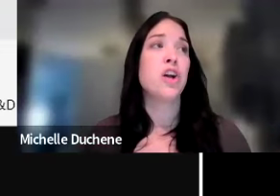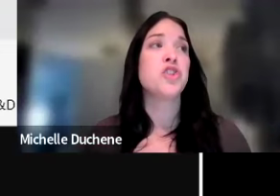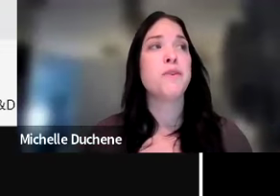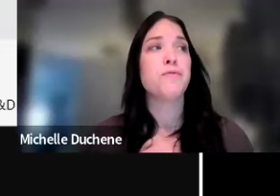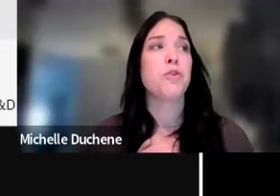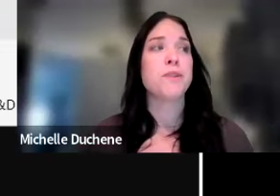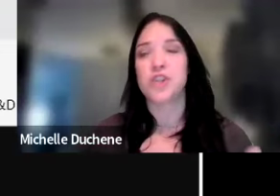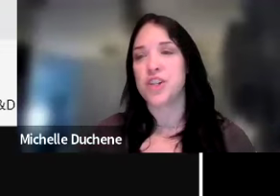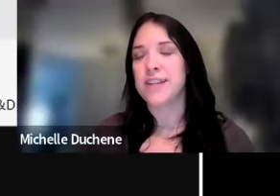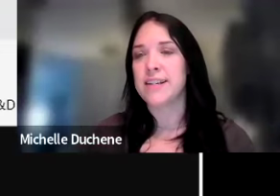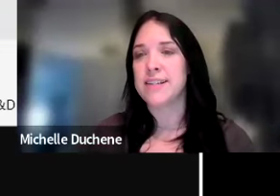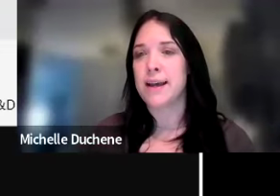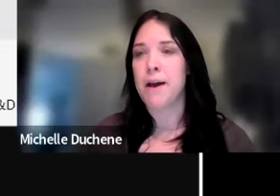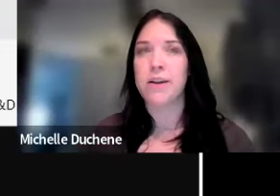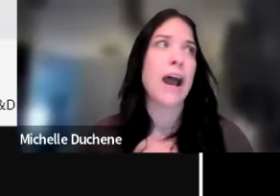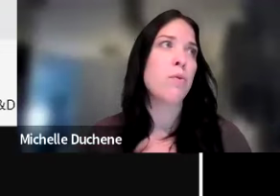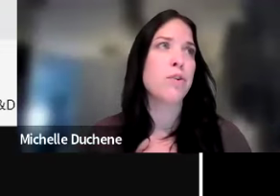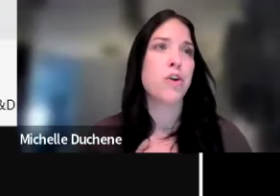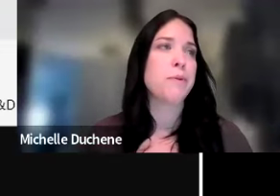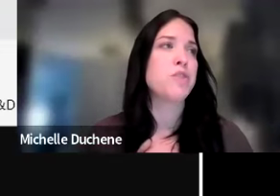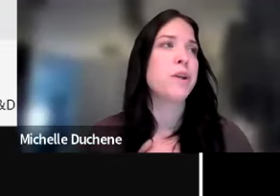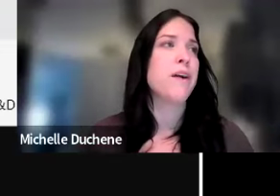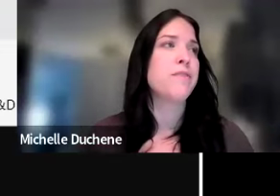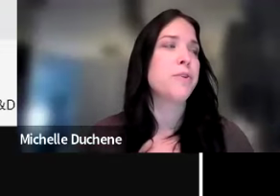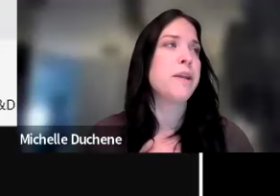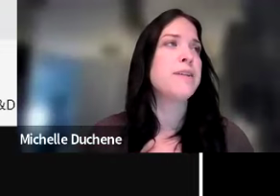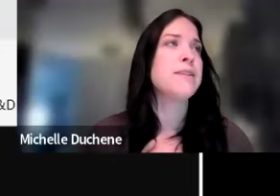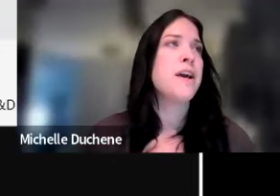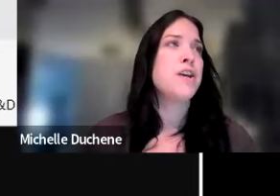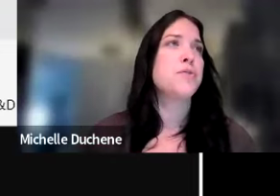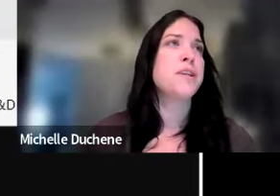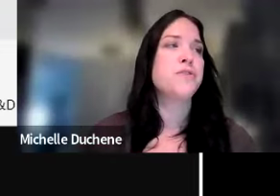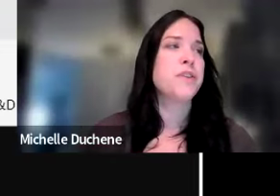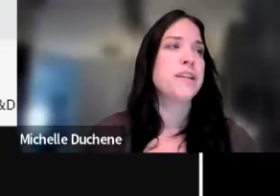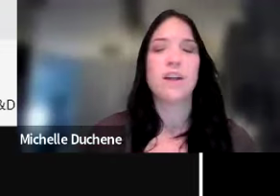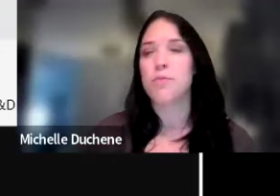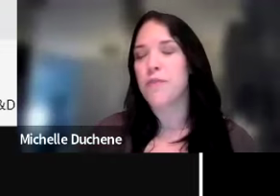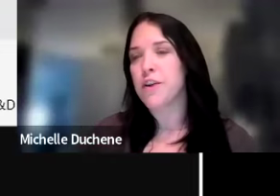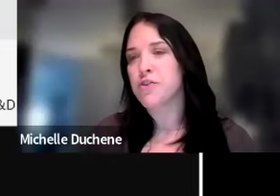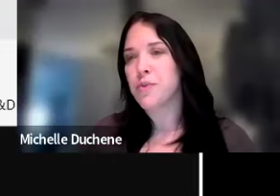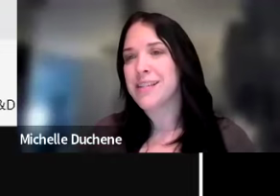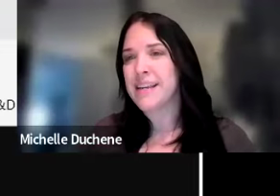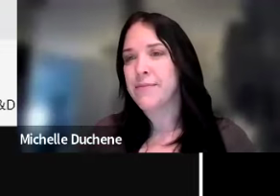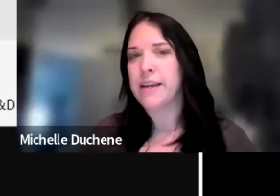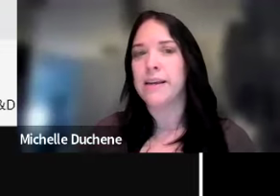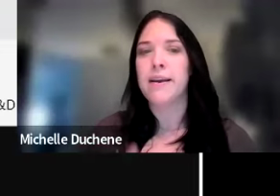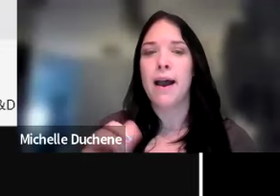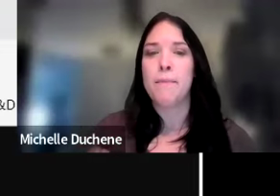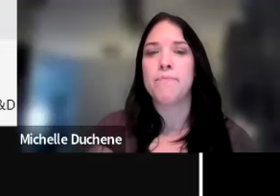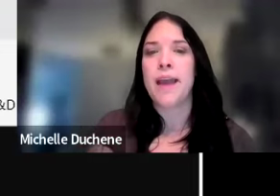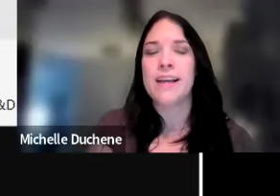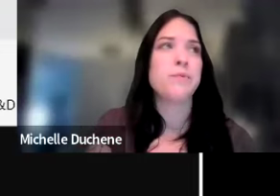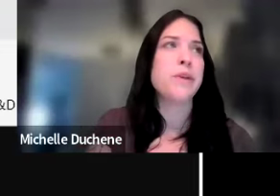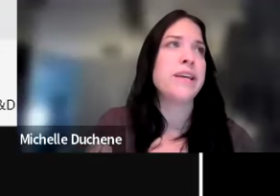reference to the acknowledgement forms that we just sent about an hour ago, maybe 25, 30 minutes. So these are the things that our providers are